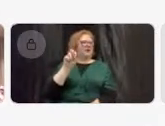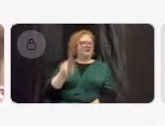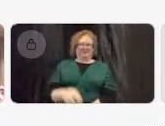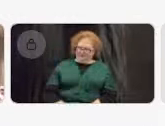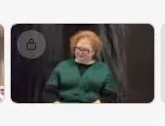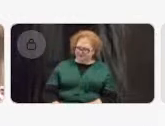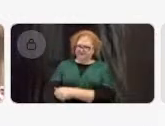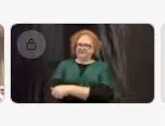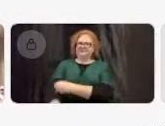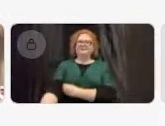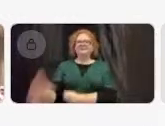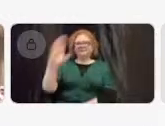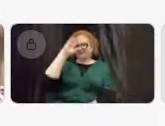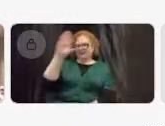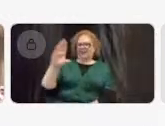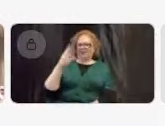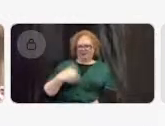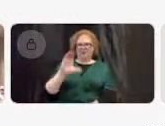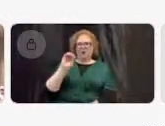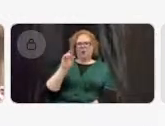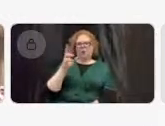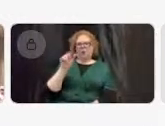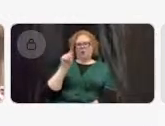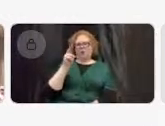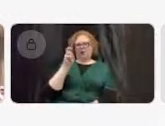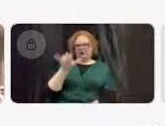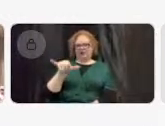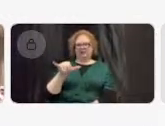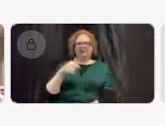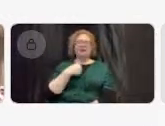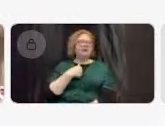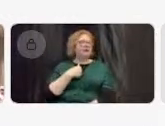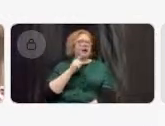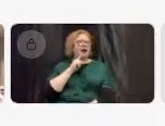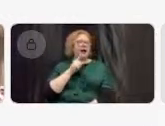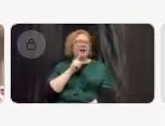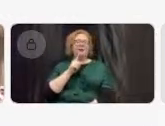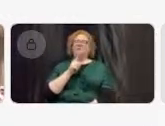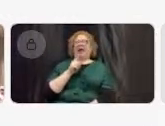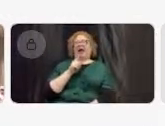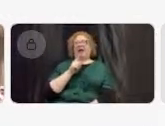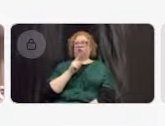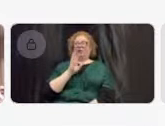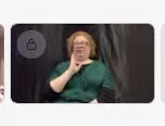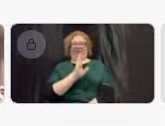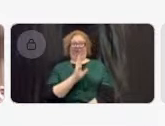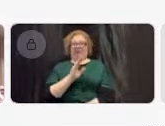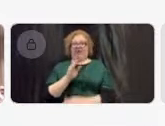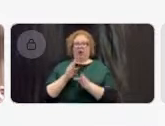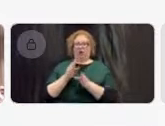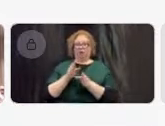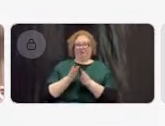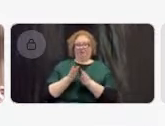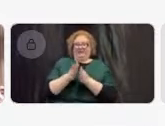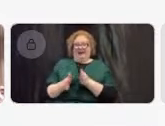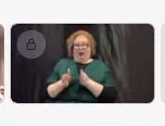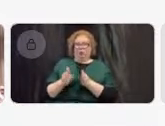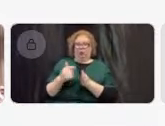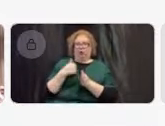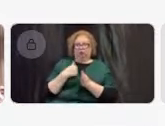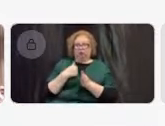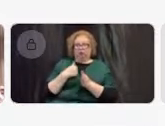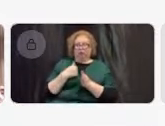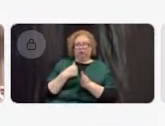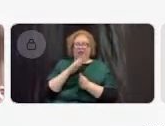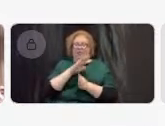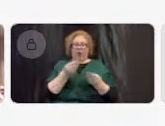Hi, I am Courtney Carter. I am the actual direct neighbor of Michelle and Marcus's property. I've